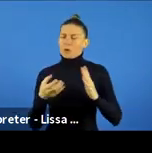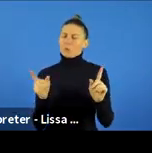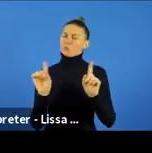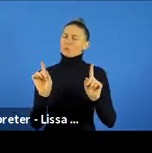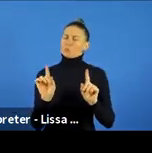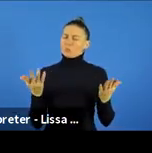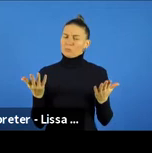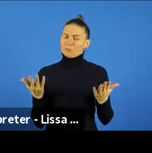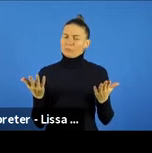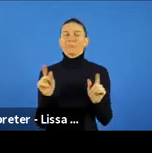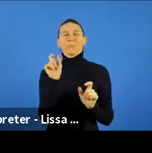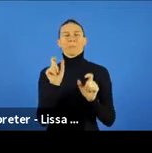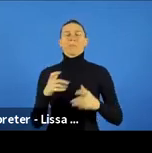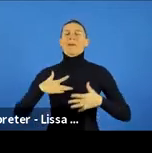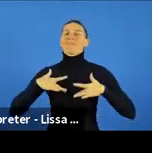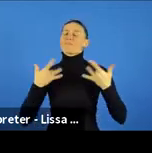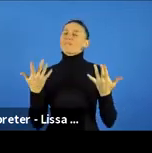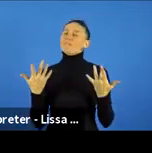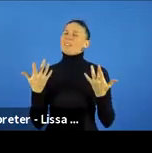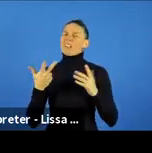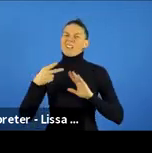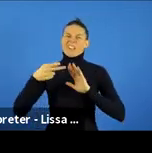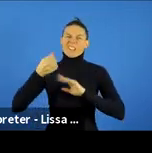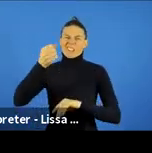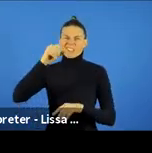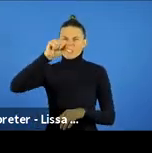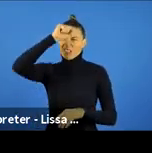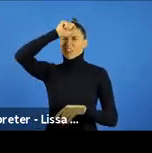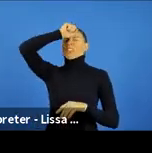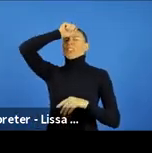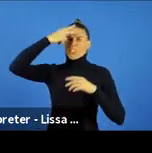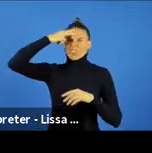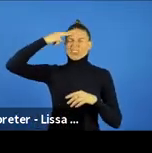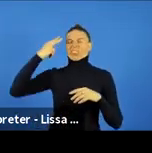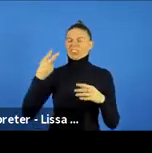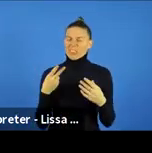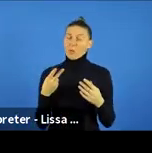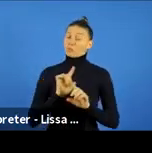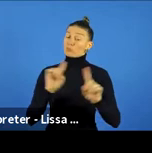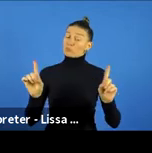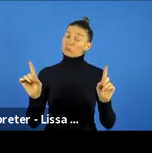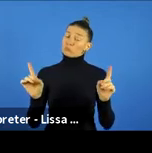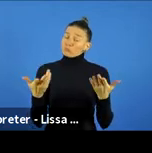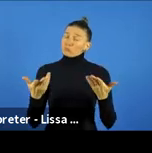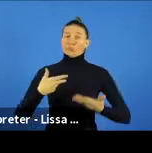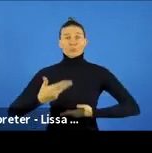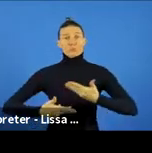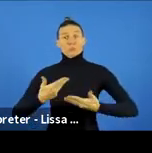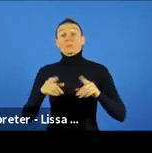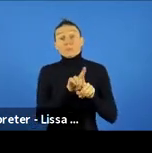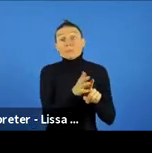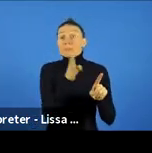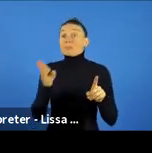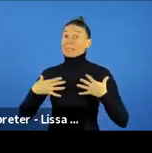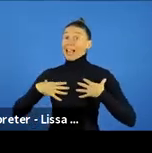less stigmatized and they're able to go out more and socialize more. And especially also for healthcare insurances,